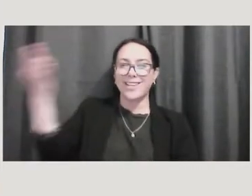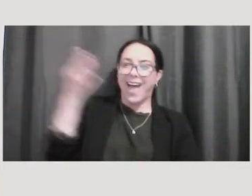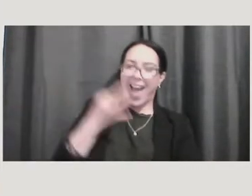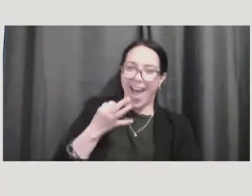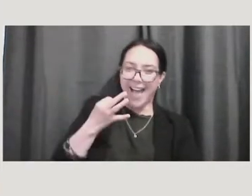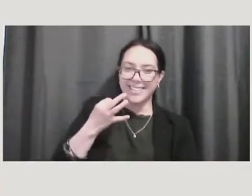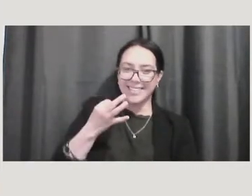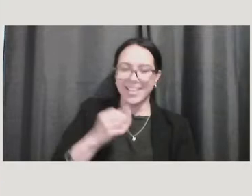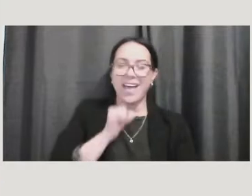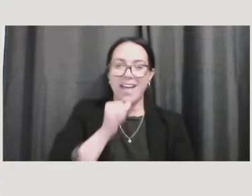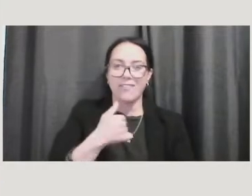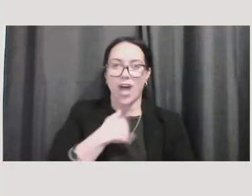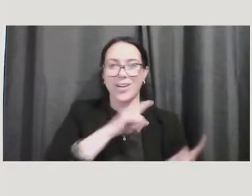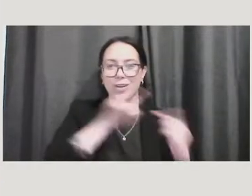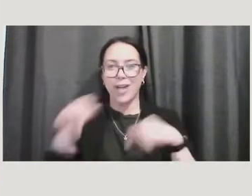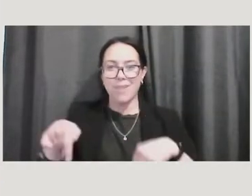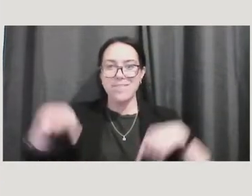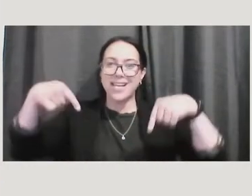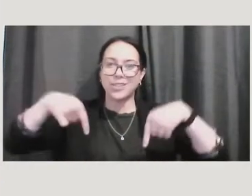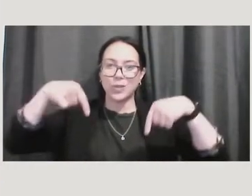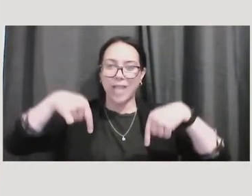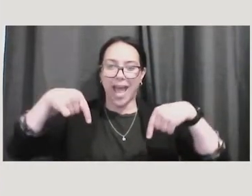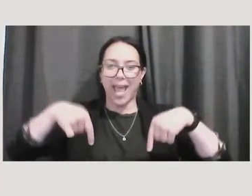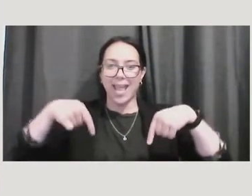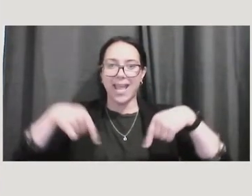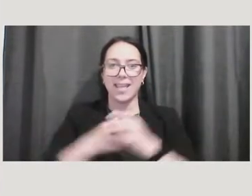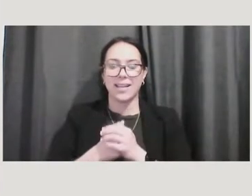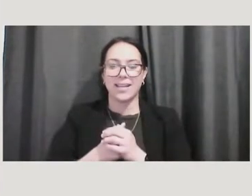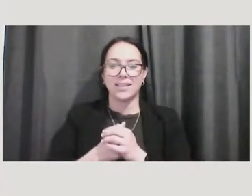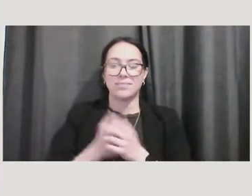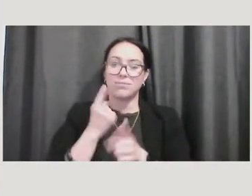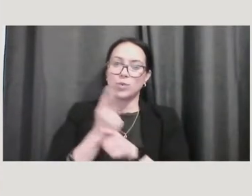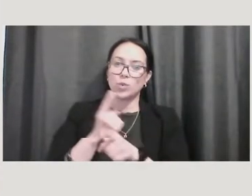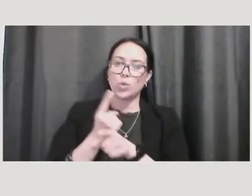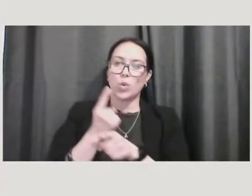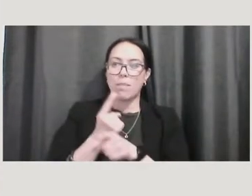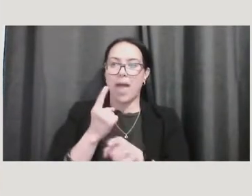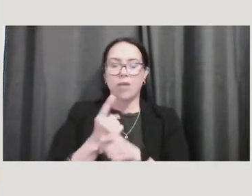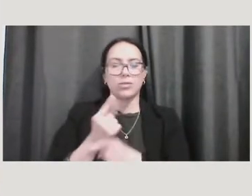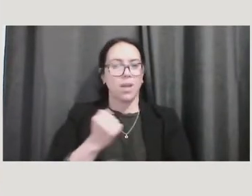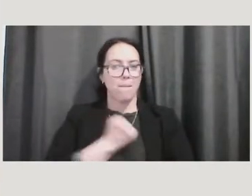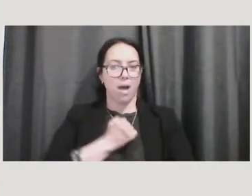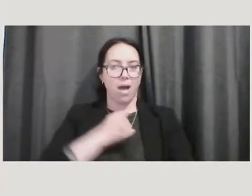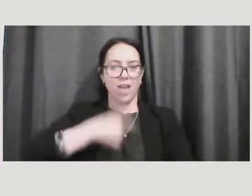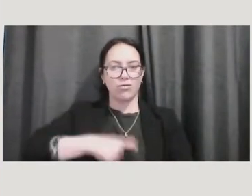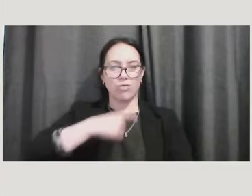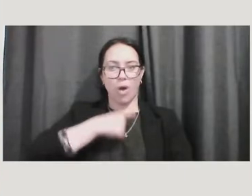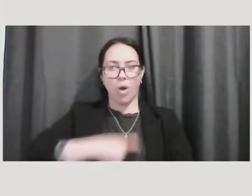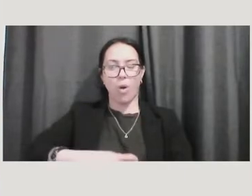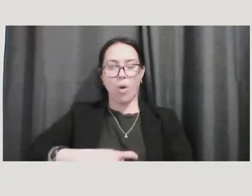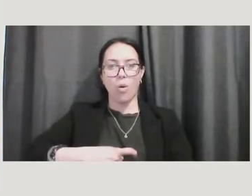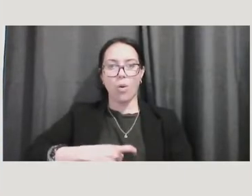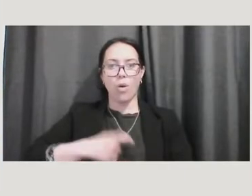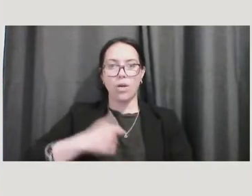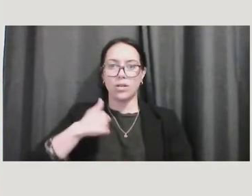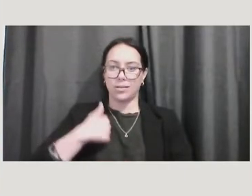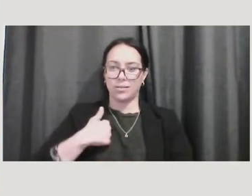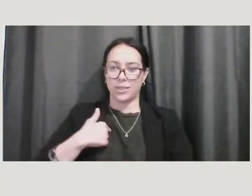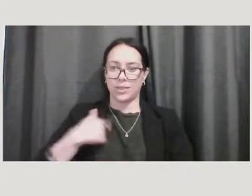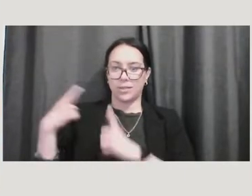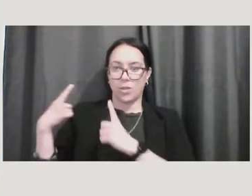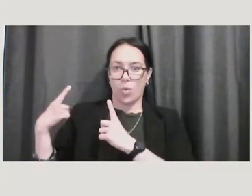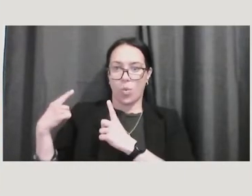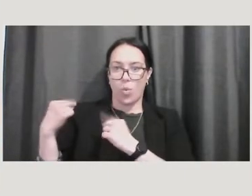here today and talk about um my role with what I have done